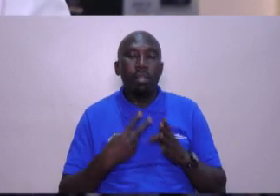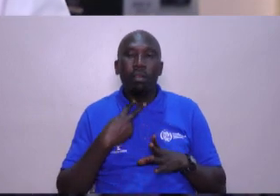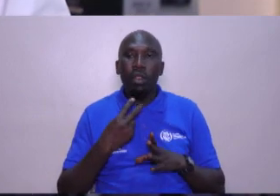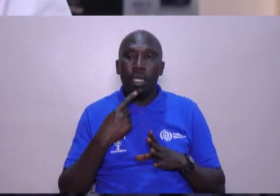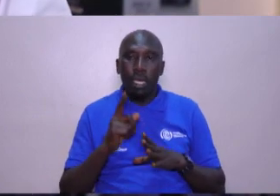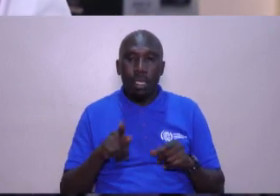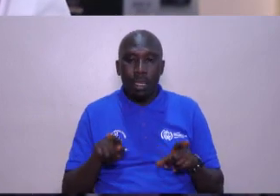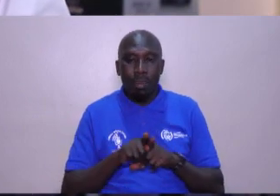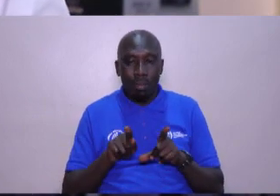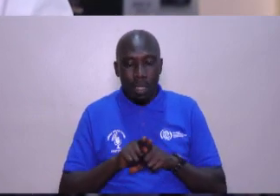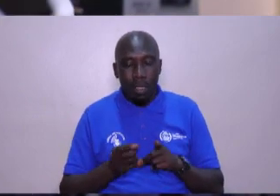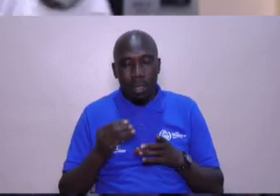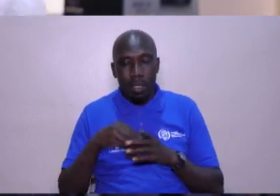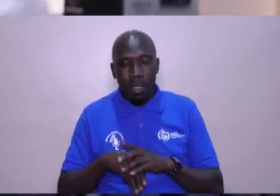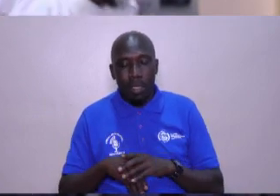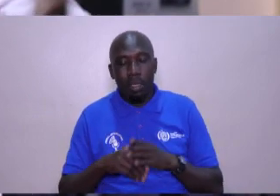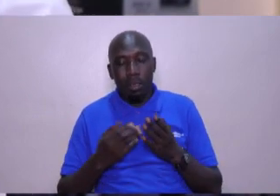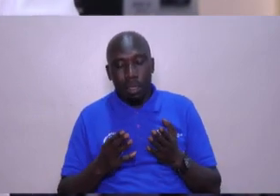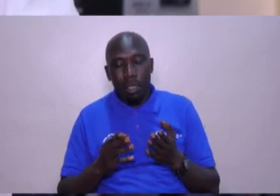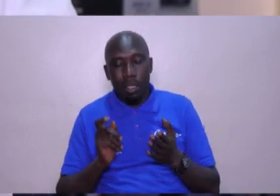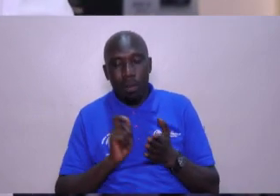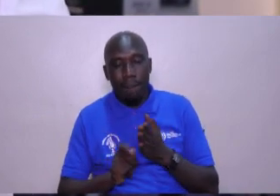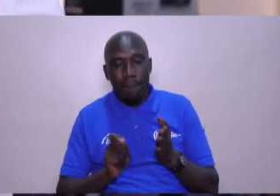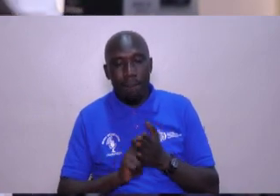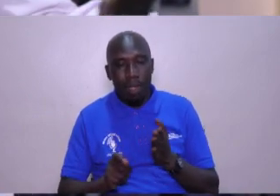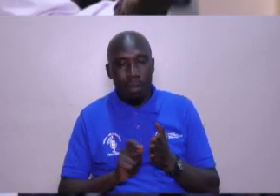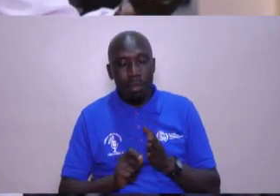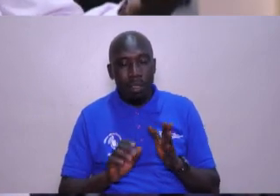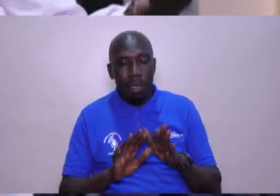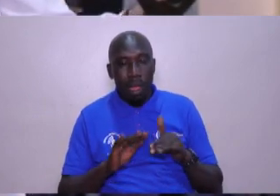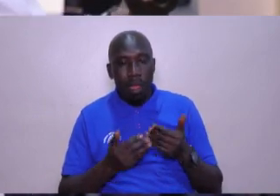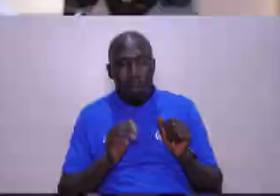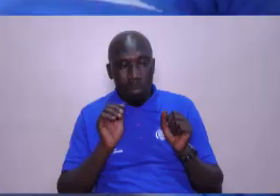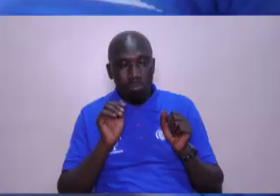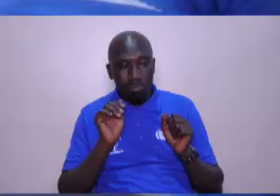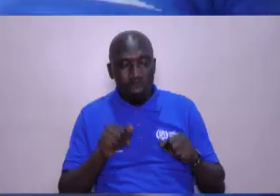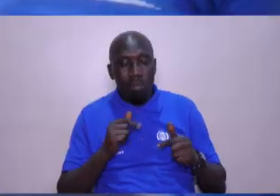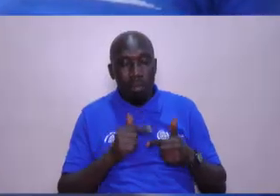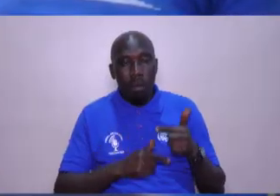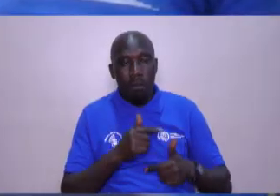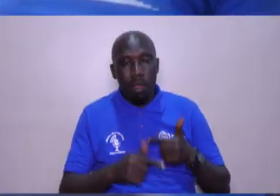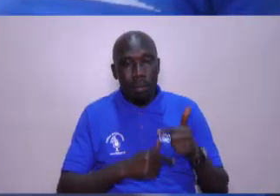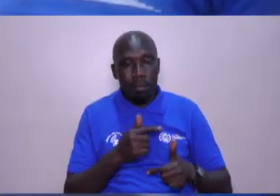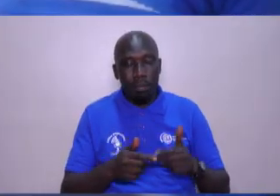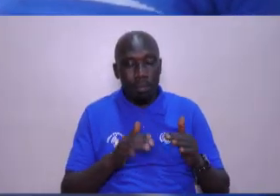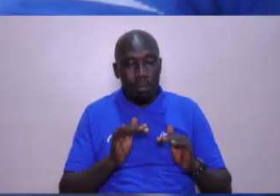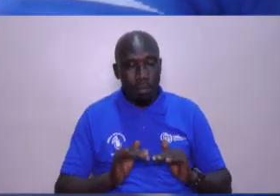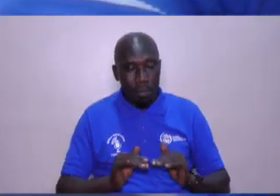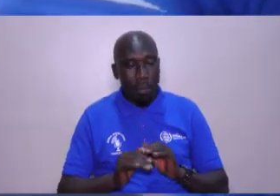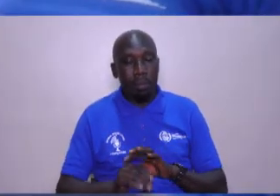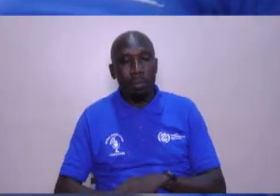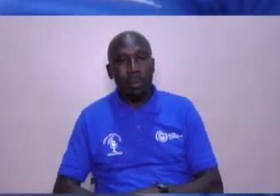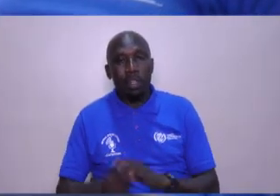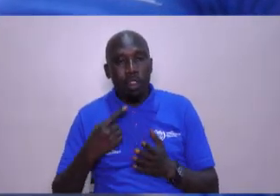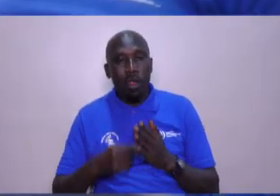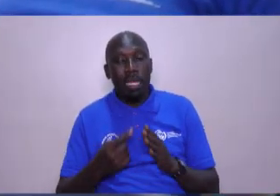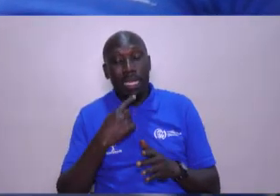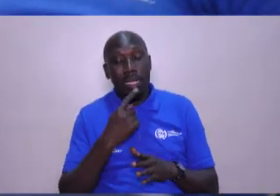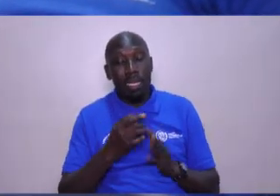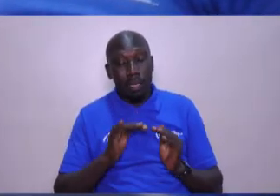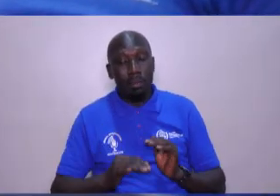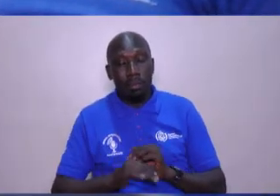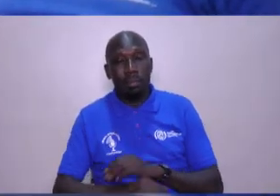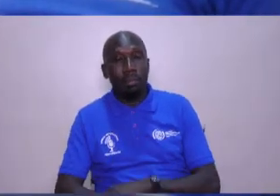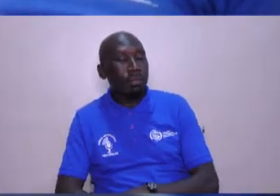is happening, right? So that's how we shall do it. Maybe that's how we shall move it. And that's what he's saying. I don't